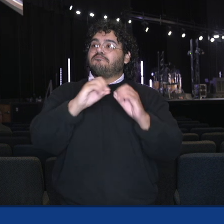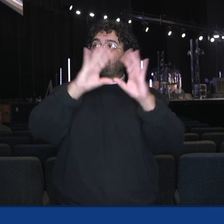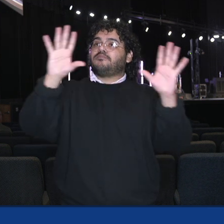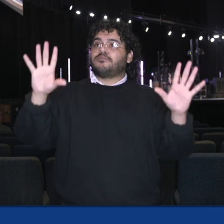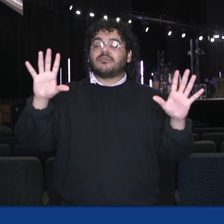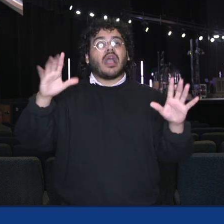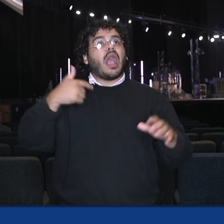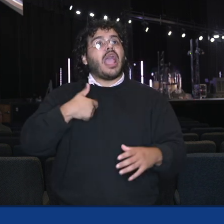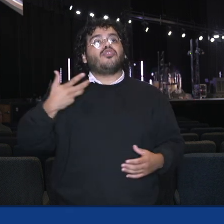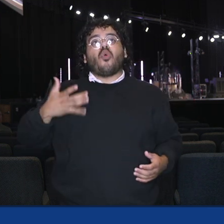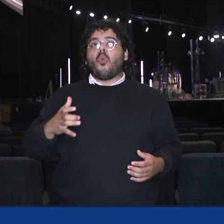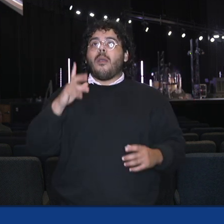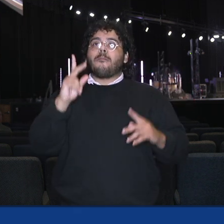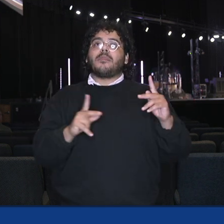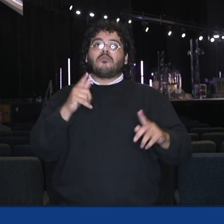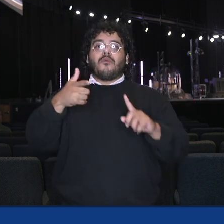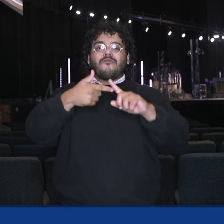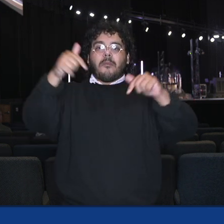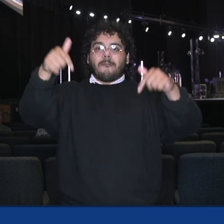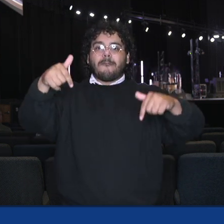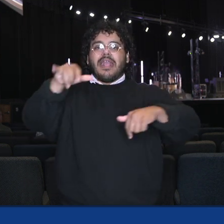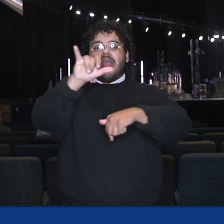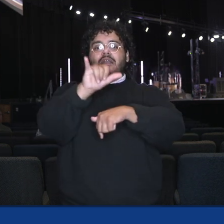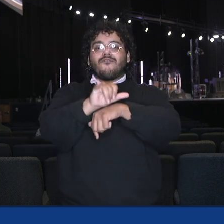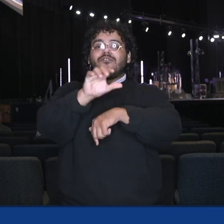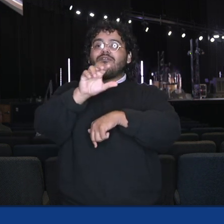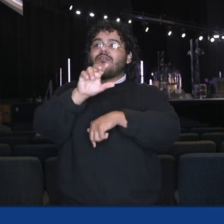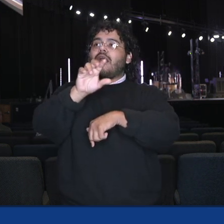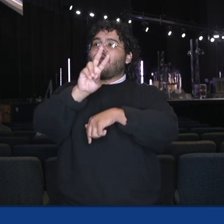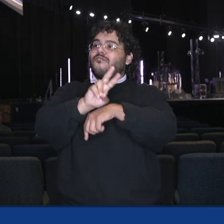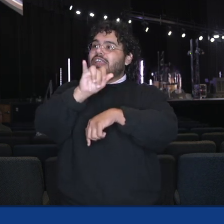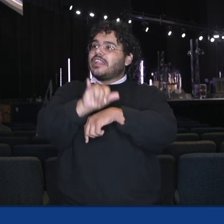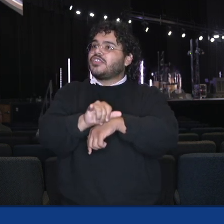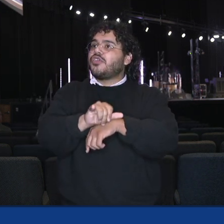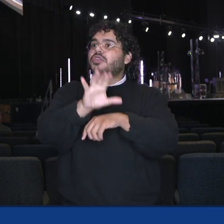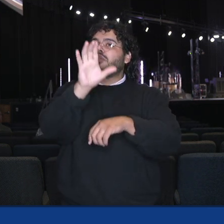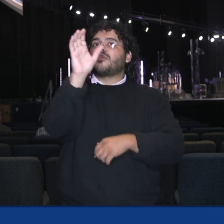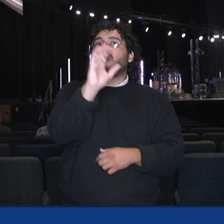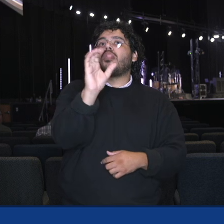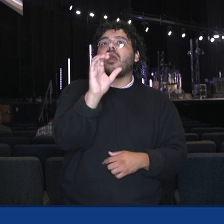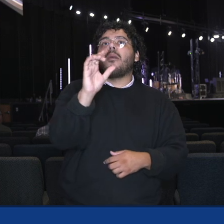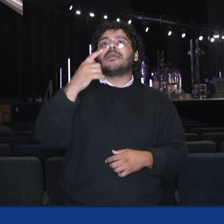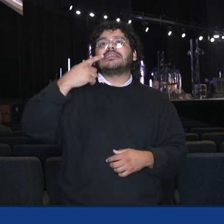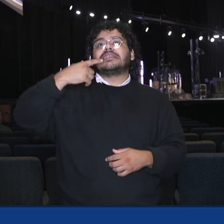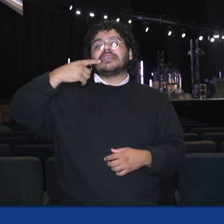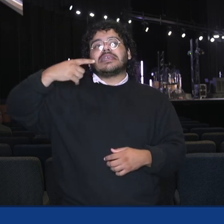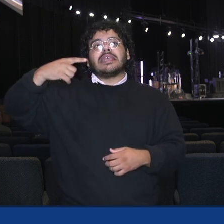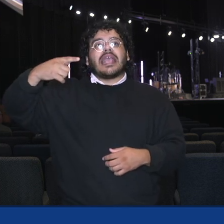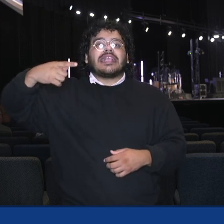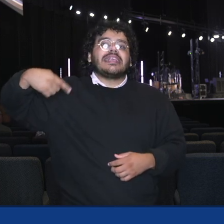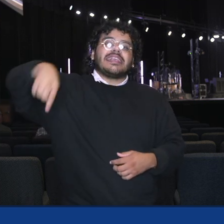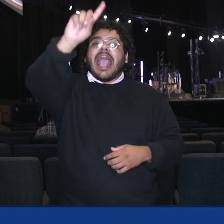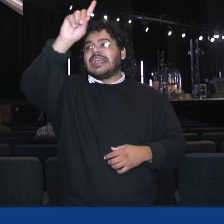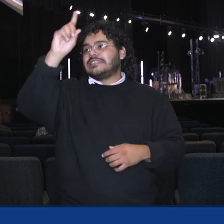folks at Vineyard Columbus, you know, casting a demon out of someone because they sinned.